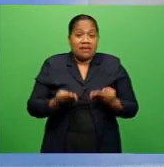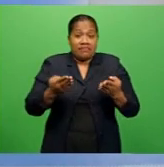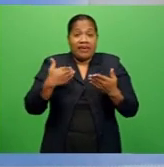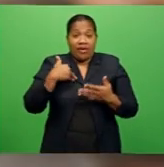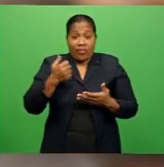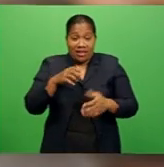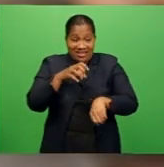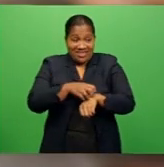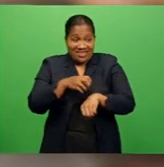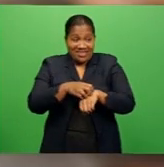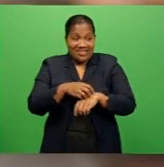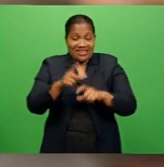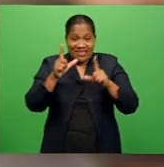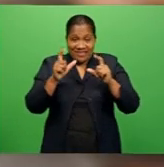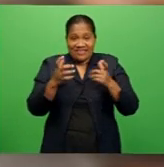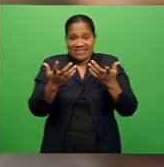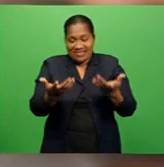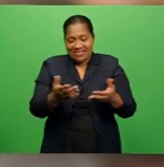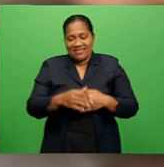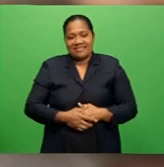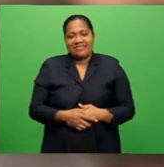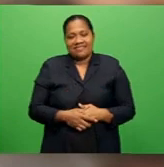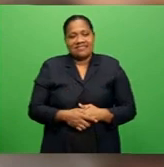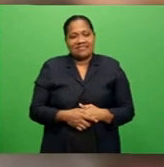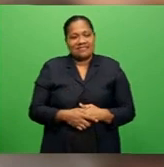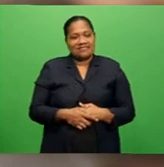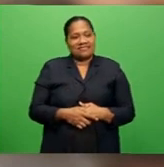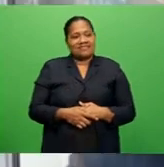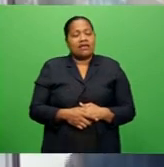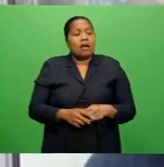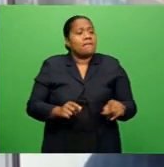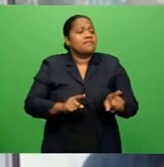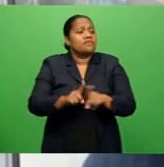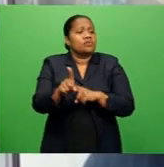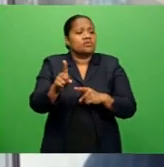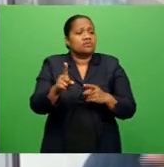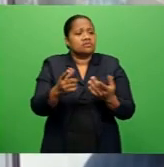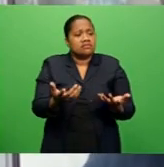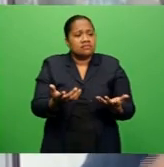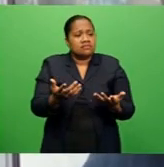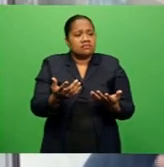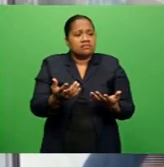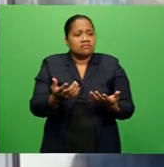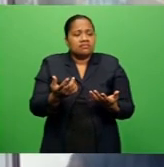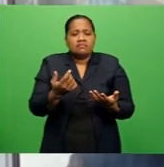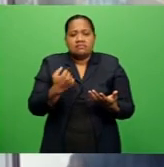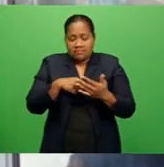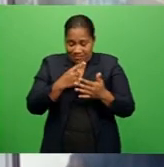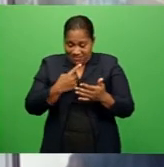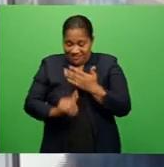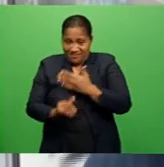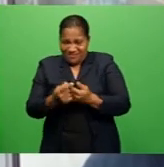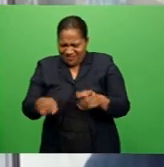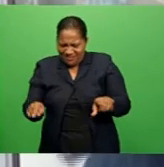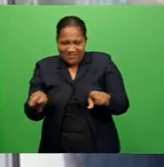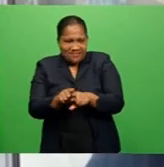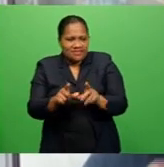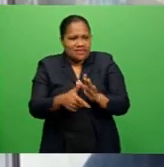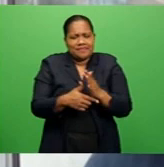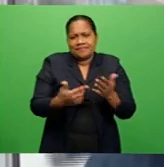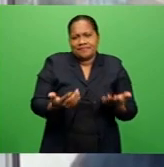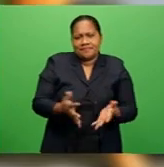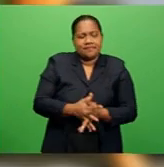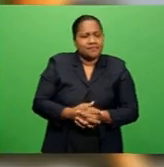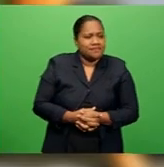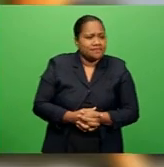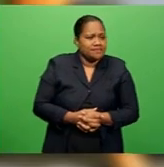of support, who stood by him. Both of our chemistry met at the same time. Since I took over the production